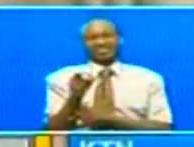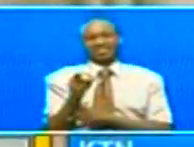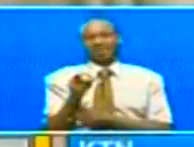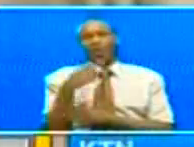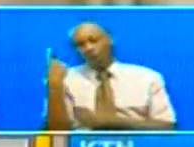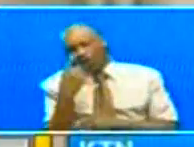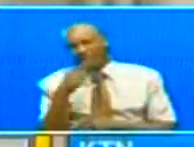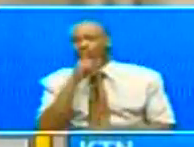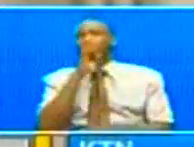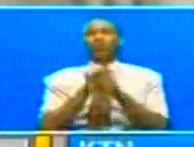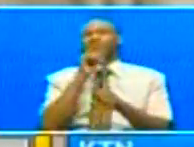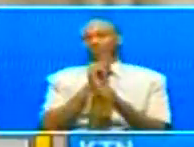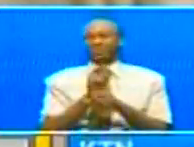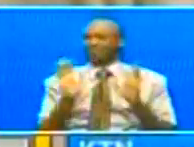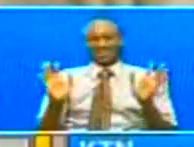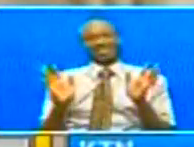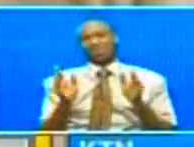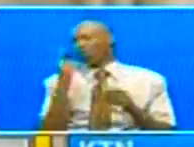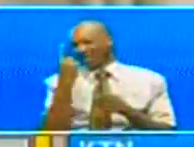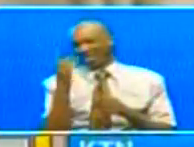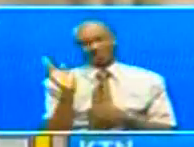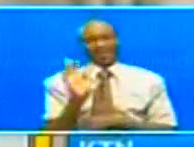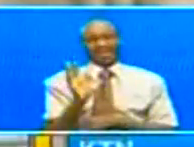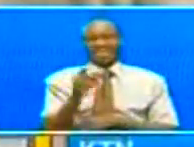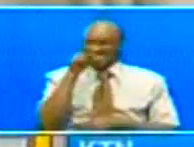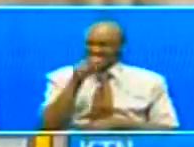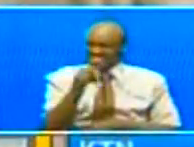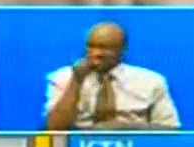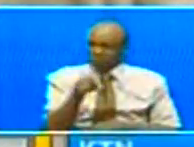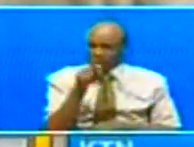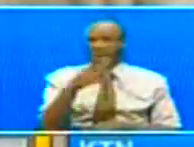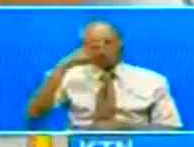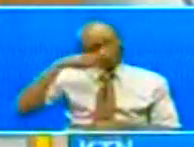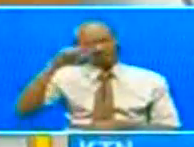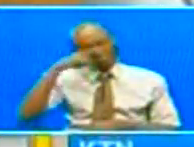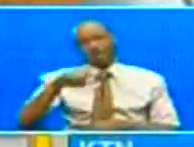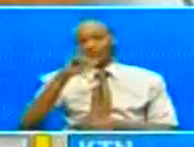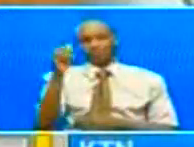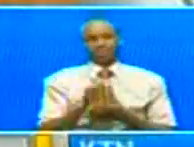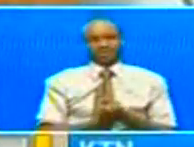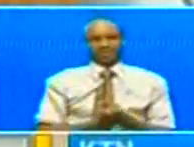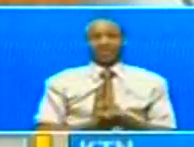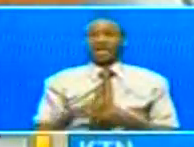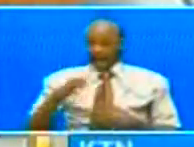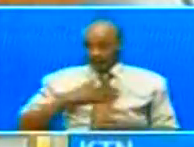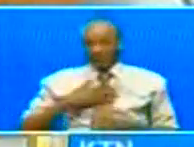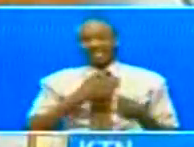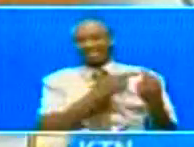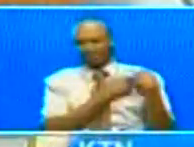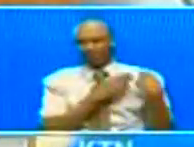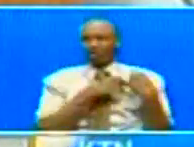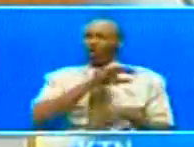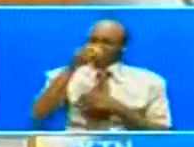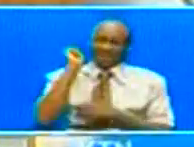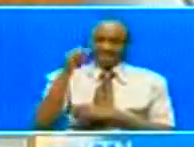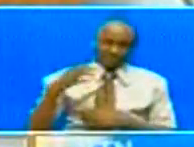to fulfill a pledge. It is a policy of the Jubilee. It is the responsibility of every